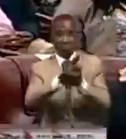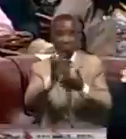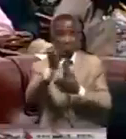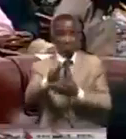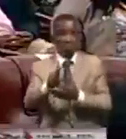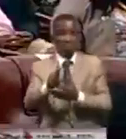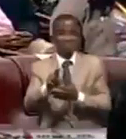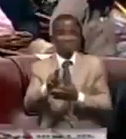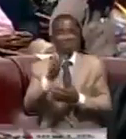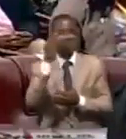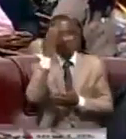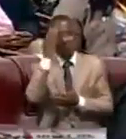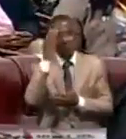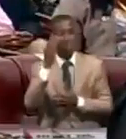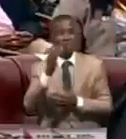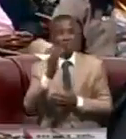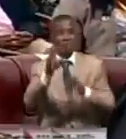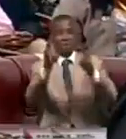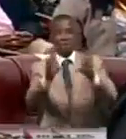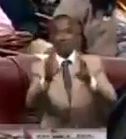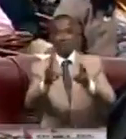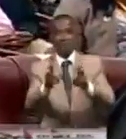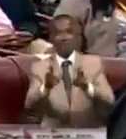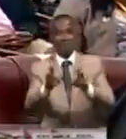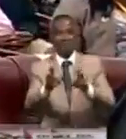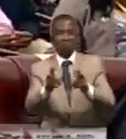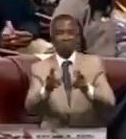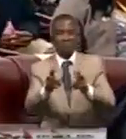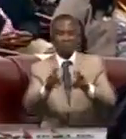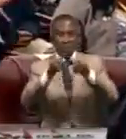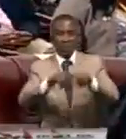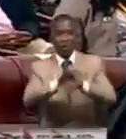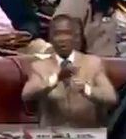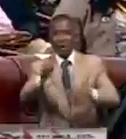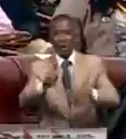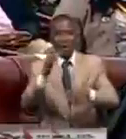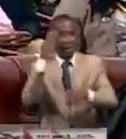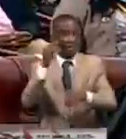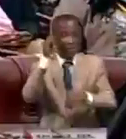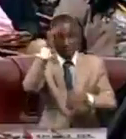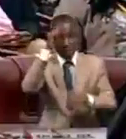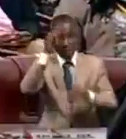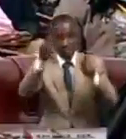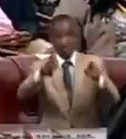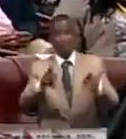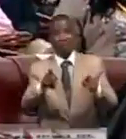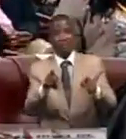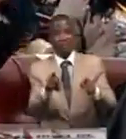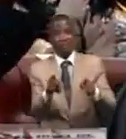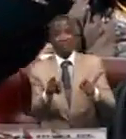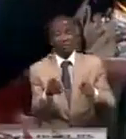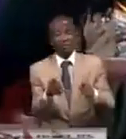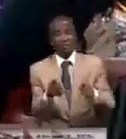including a well-known case of Alexander and Racing. But, my lord, before coming to that, I just wish to clarify